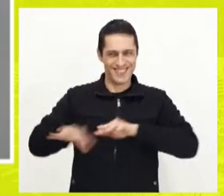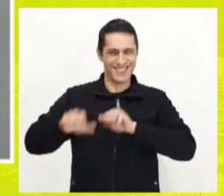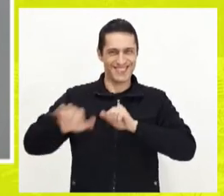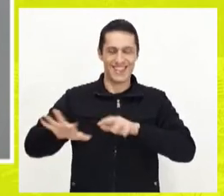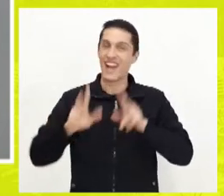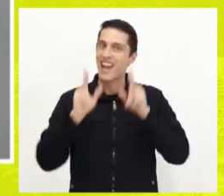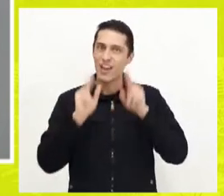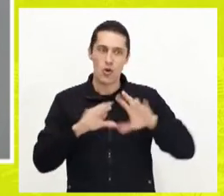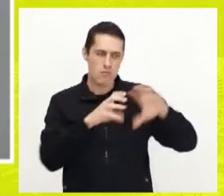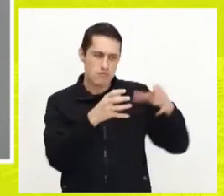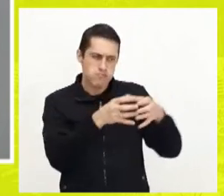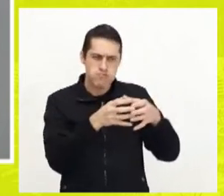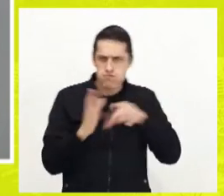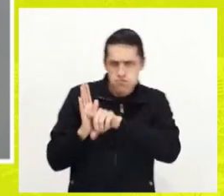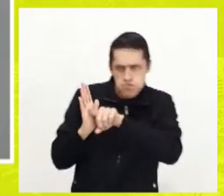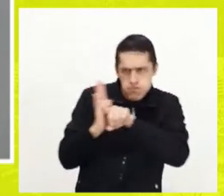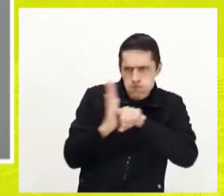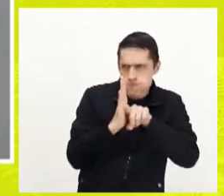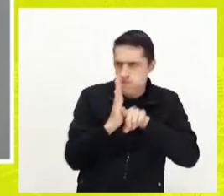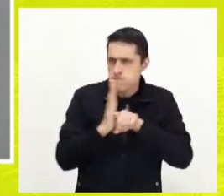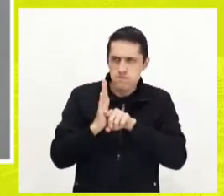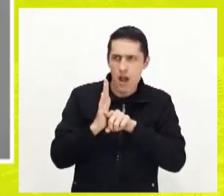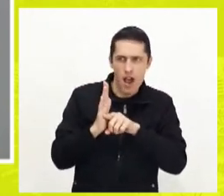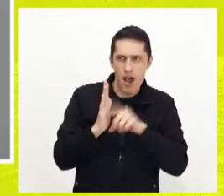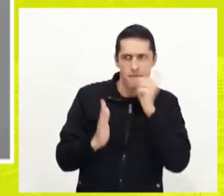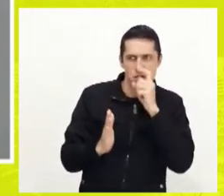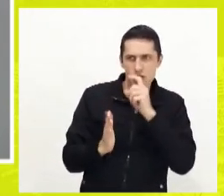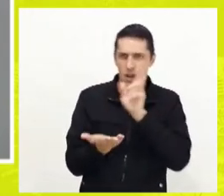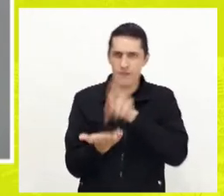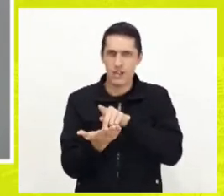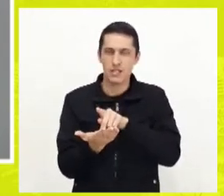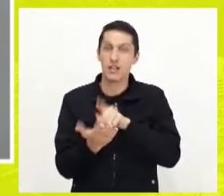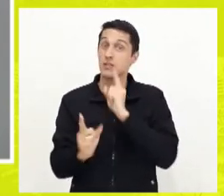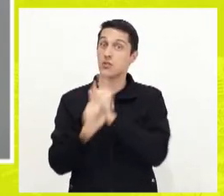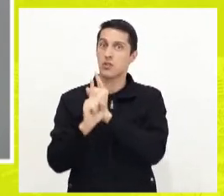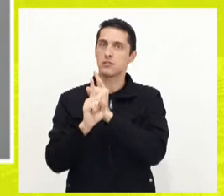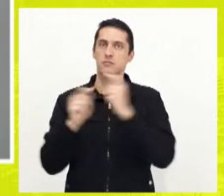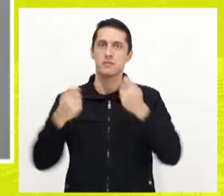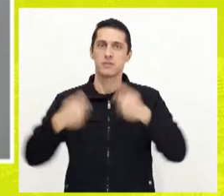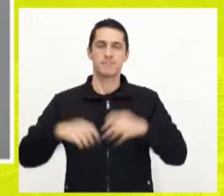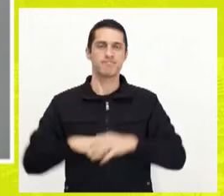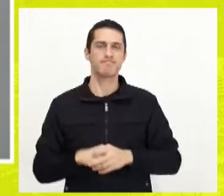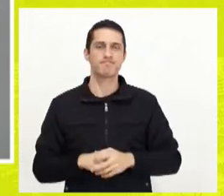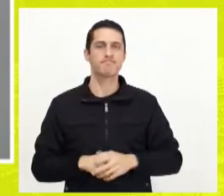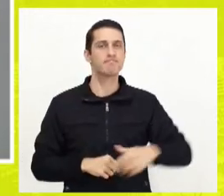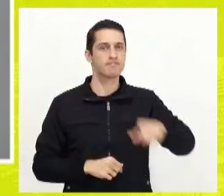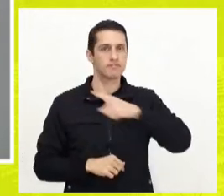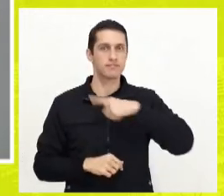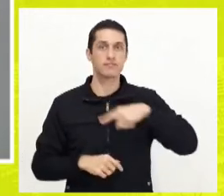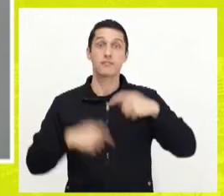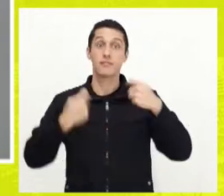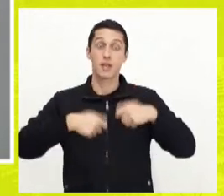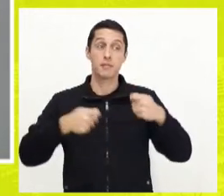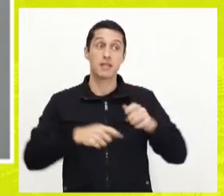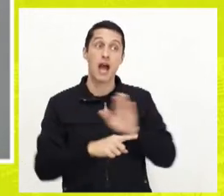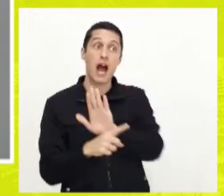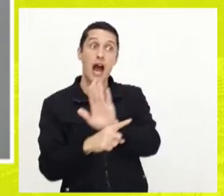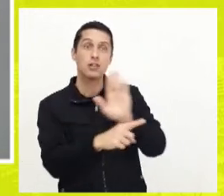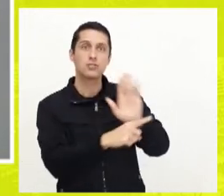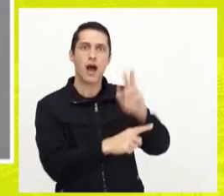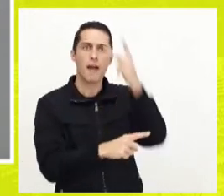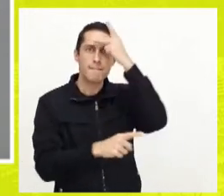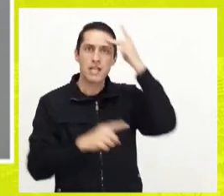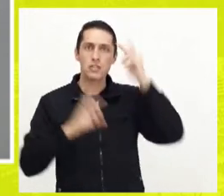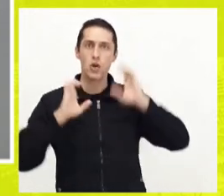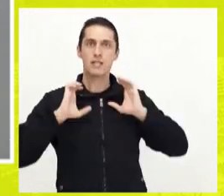army in addition to batting on media education so that any citizen can